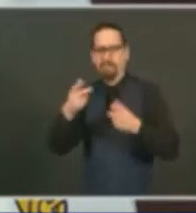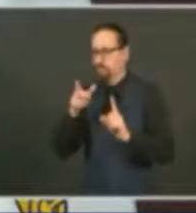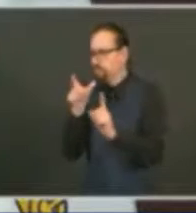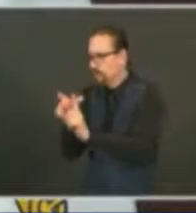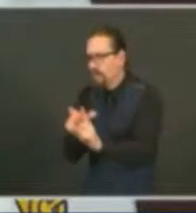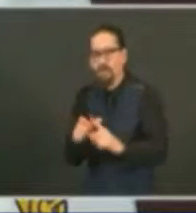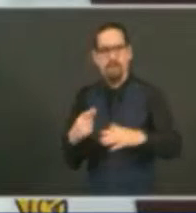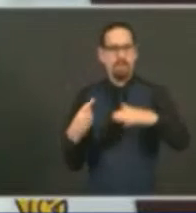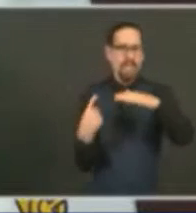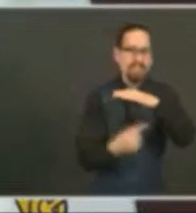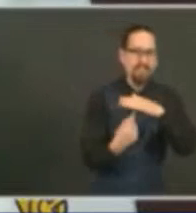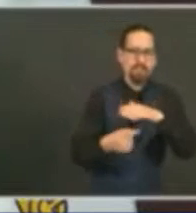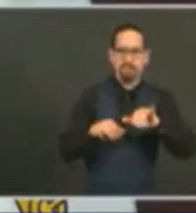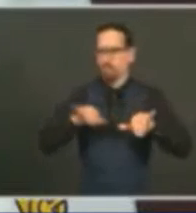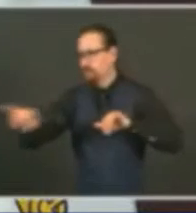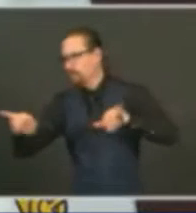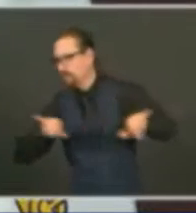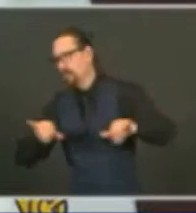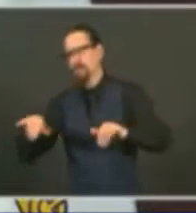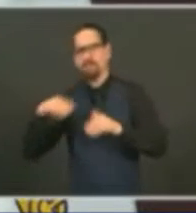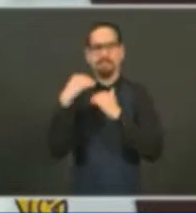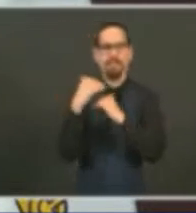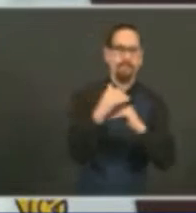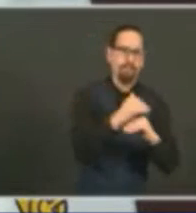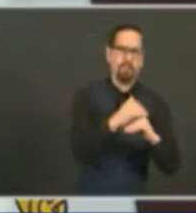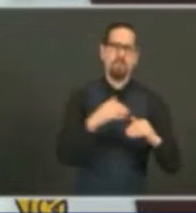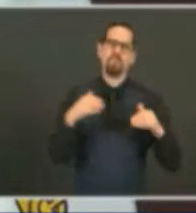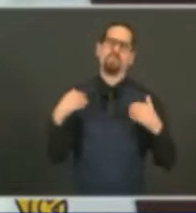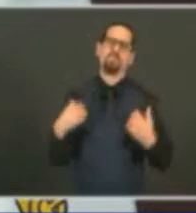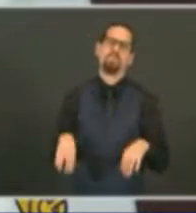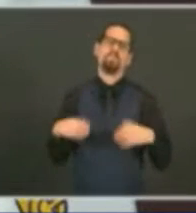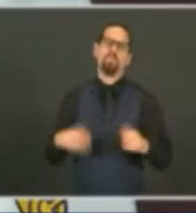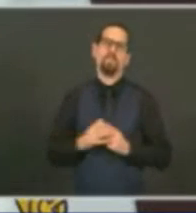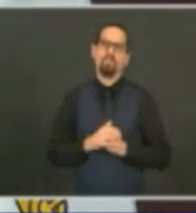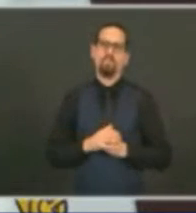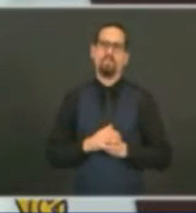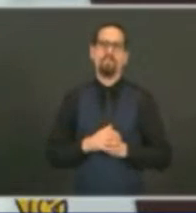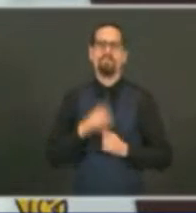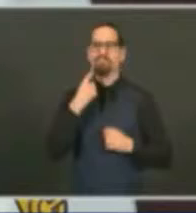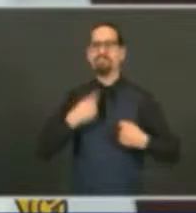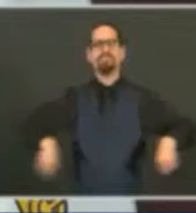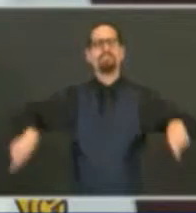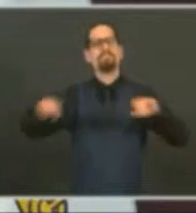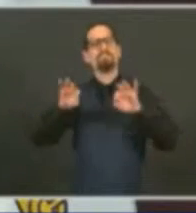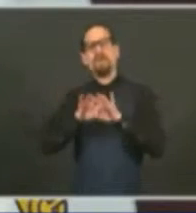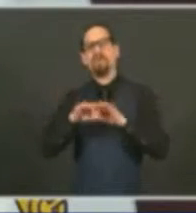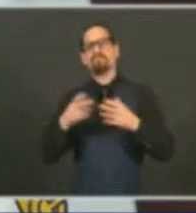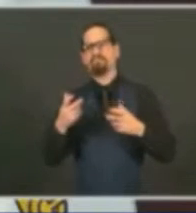spread. So we are able to leverage our Health and Human Services